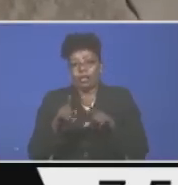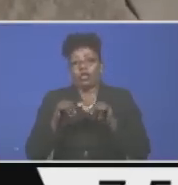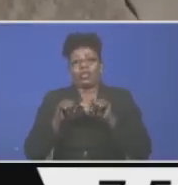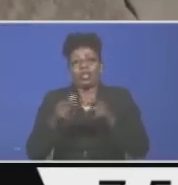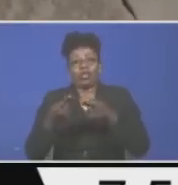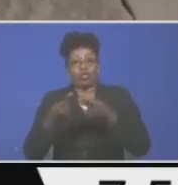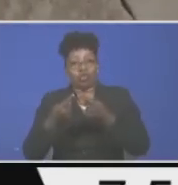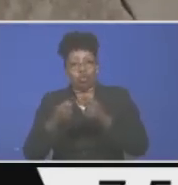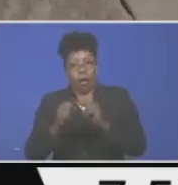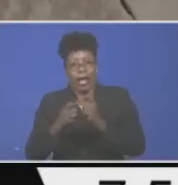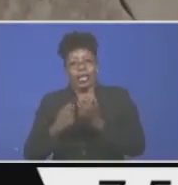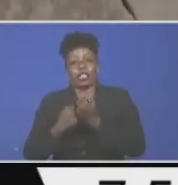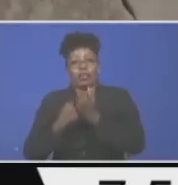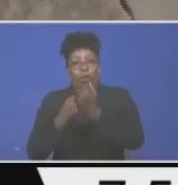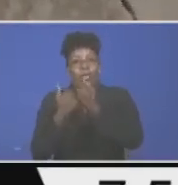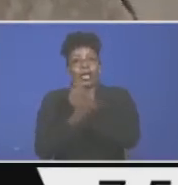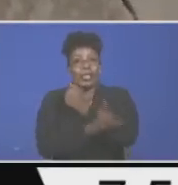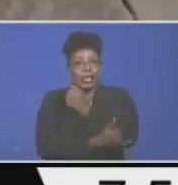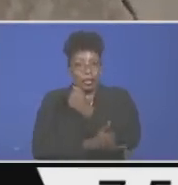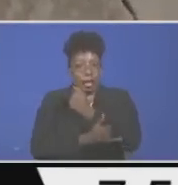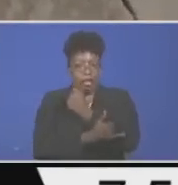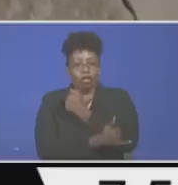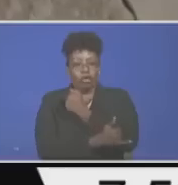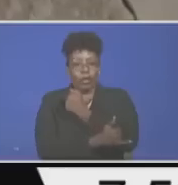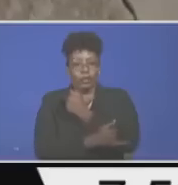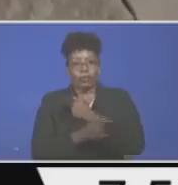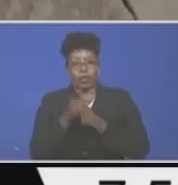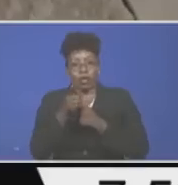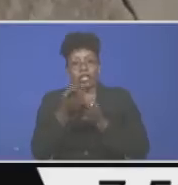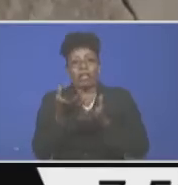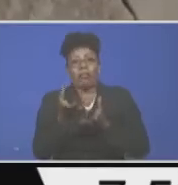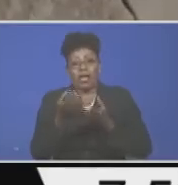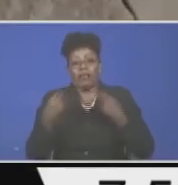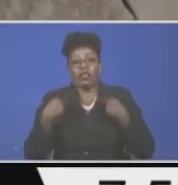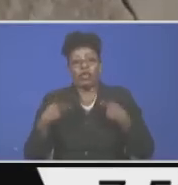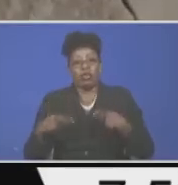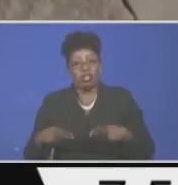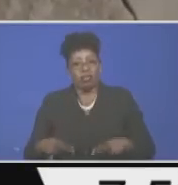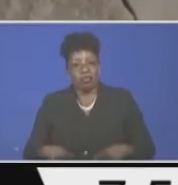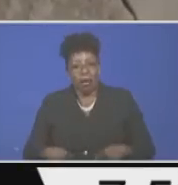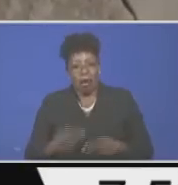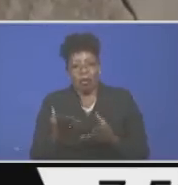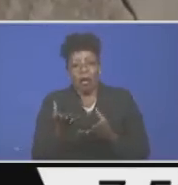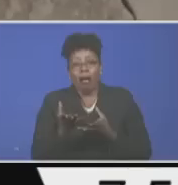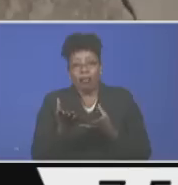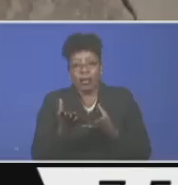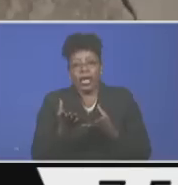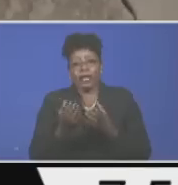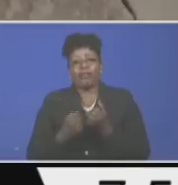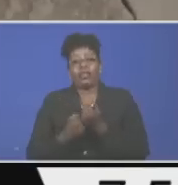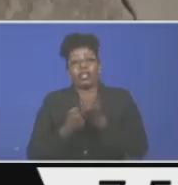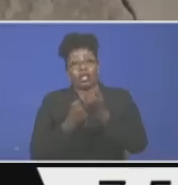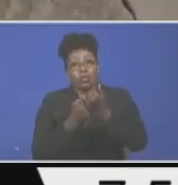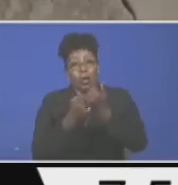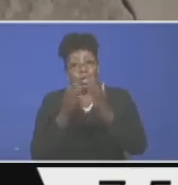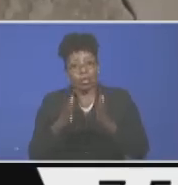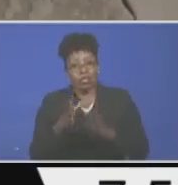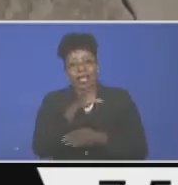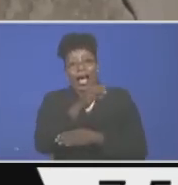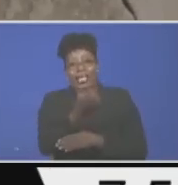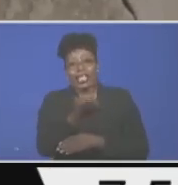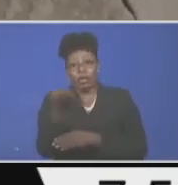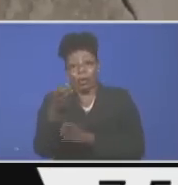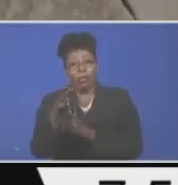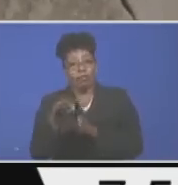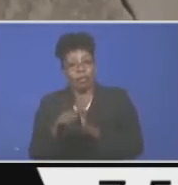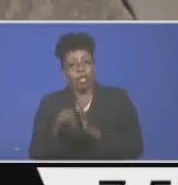still try to go and support the countries. You have to beg for uniforms, beg for sponsors, beg for equipment, but